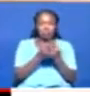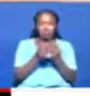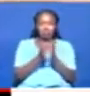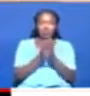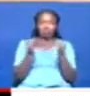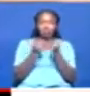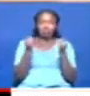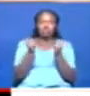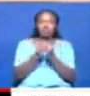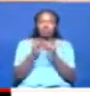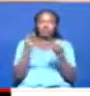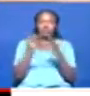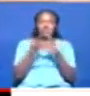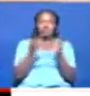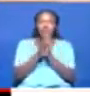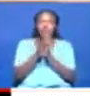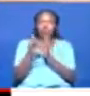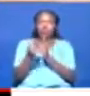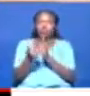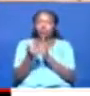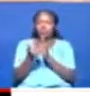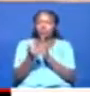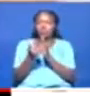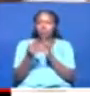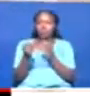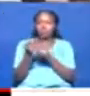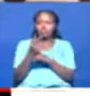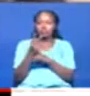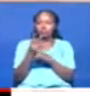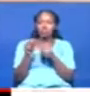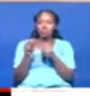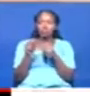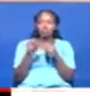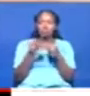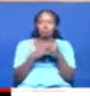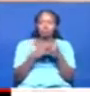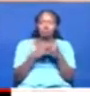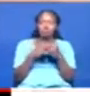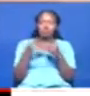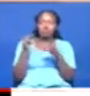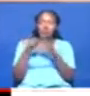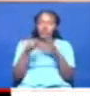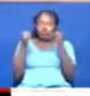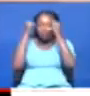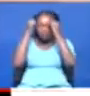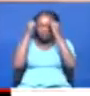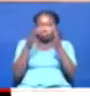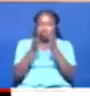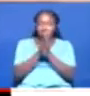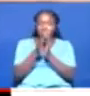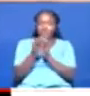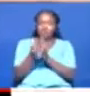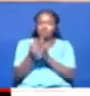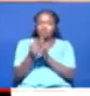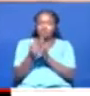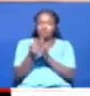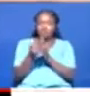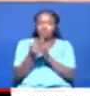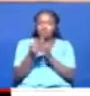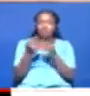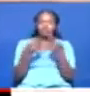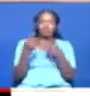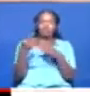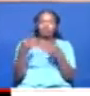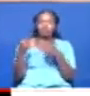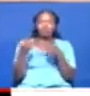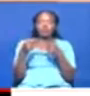10 goals, while Annette Baraza scored a total of 8 goals for the students. Men's defending champion Serials were awarded a walkover after their